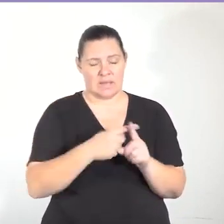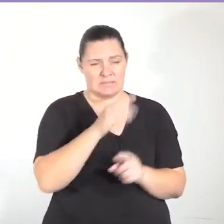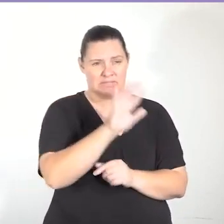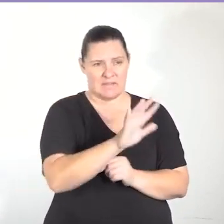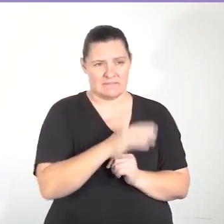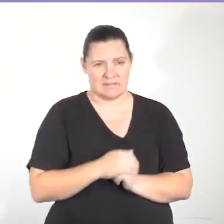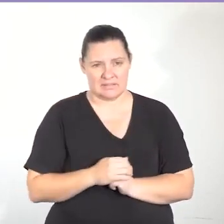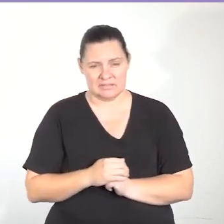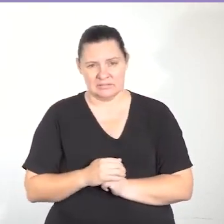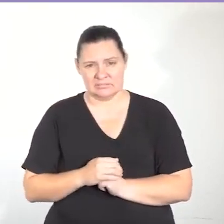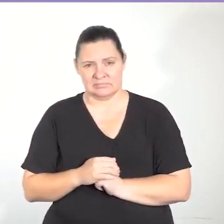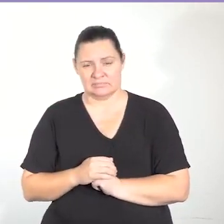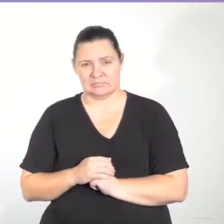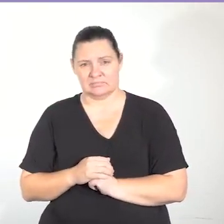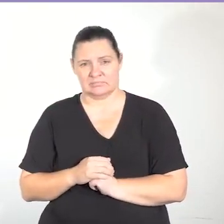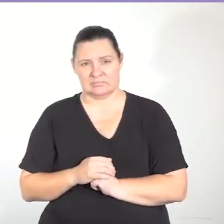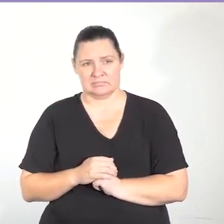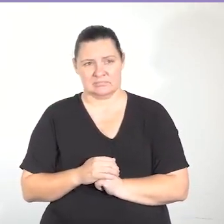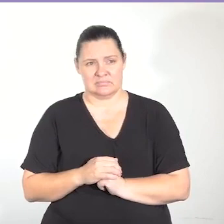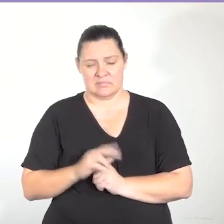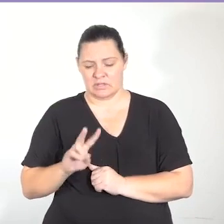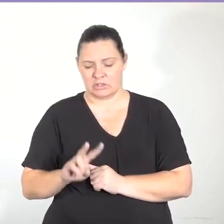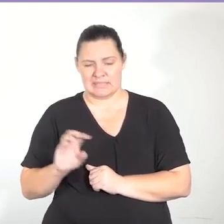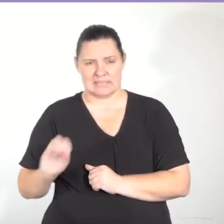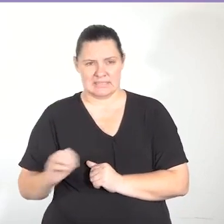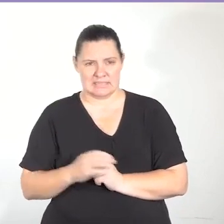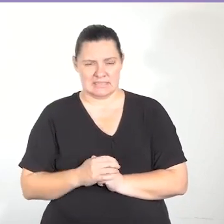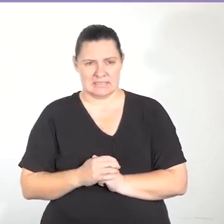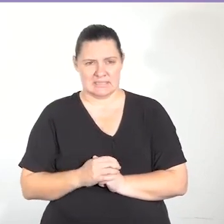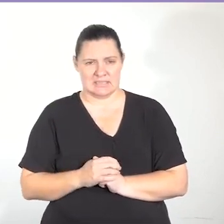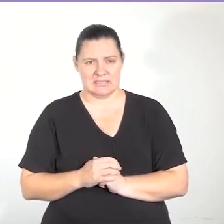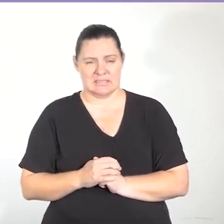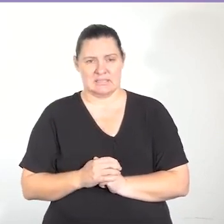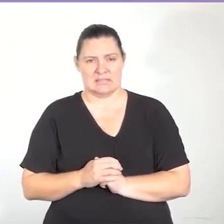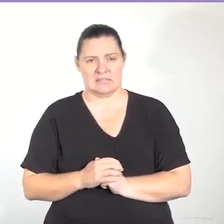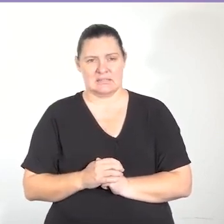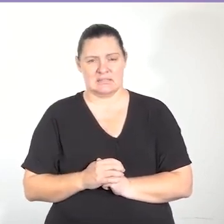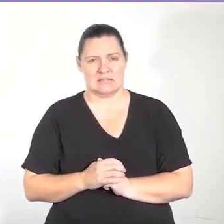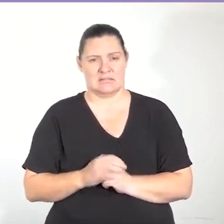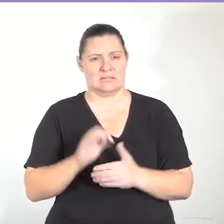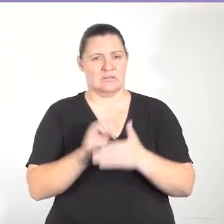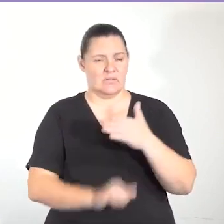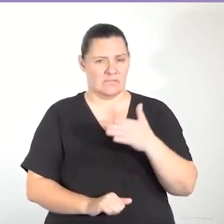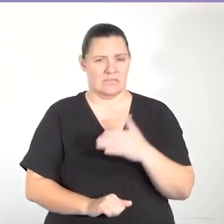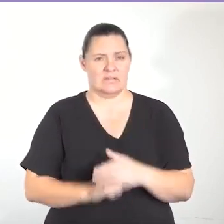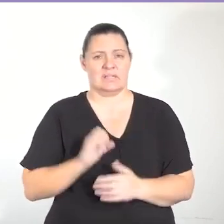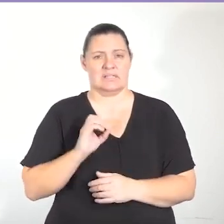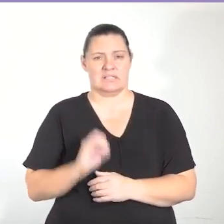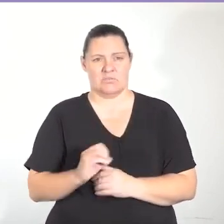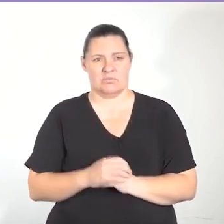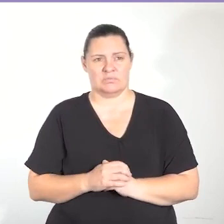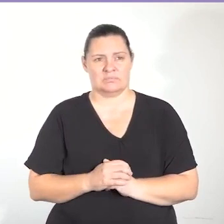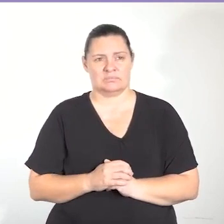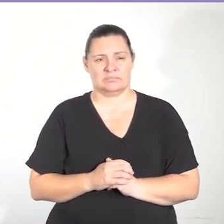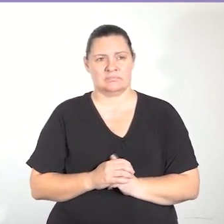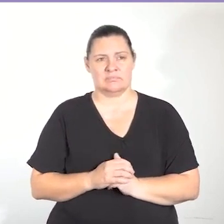place the 4 in the ones column. 4 multiplied by 5 is 20. 20 minus 20